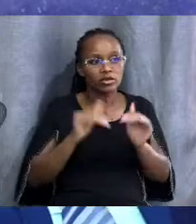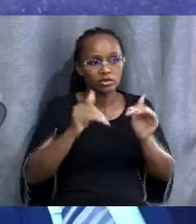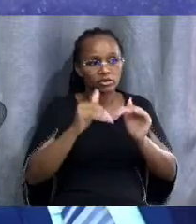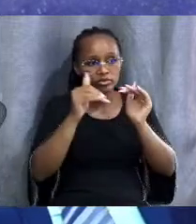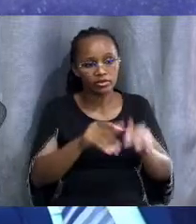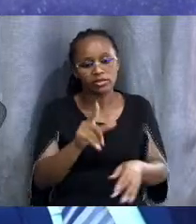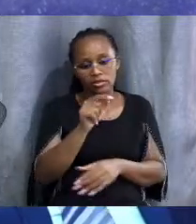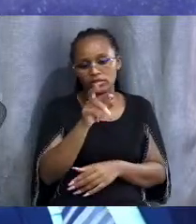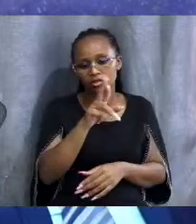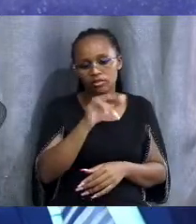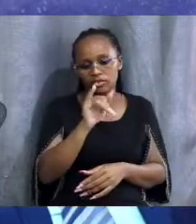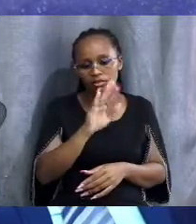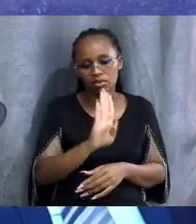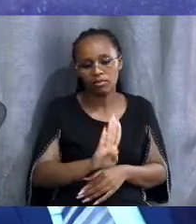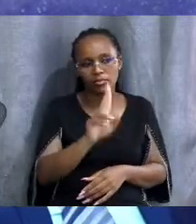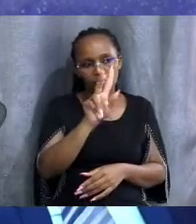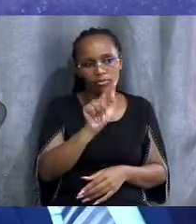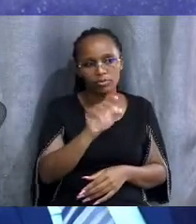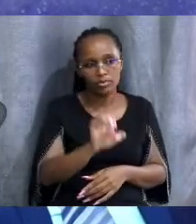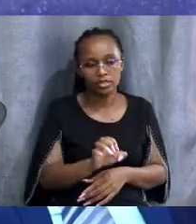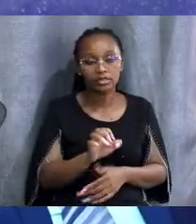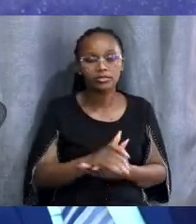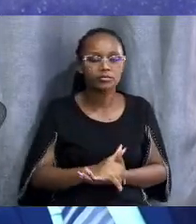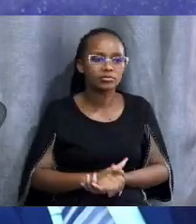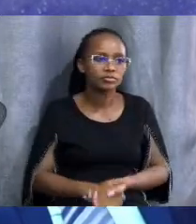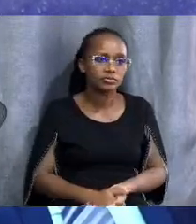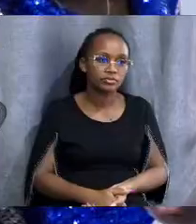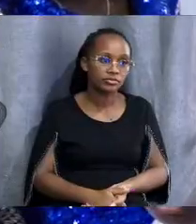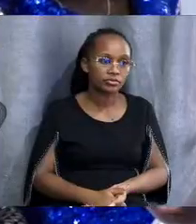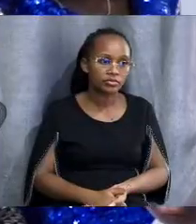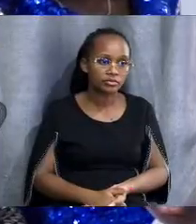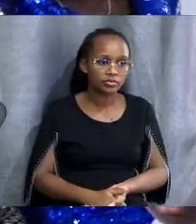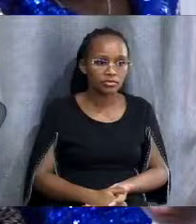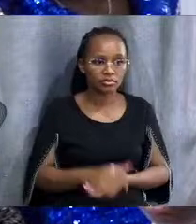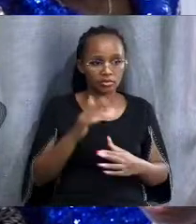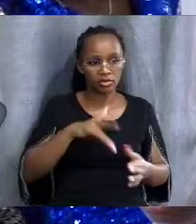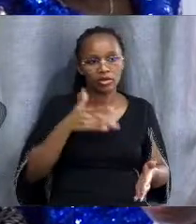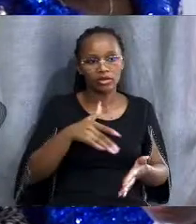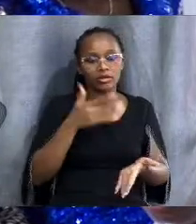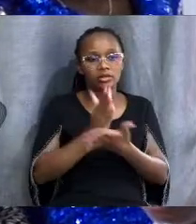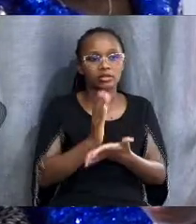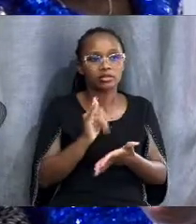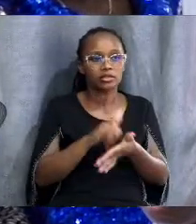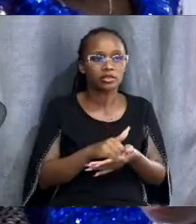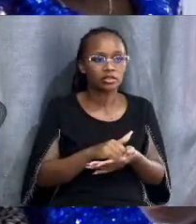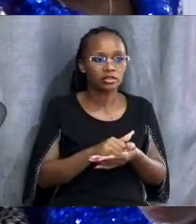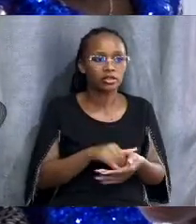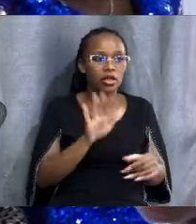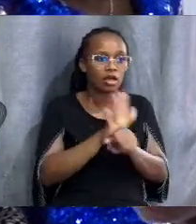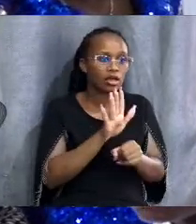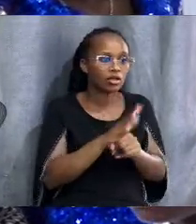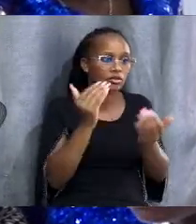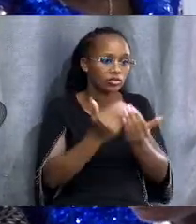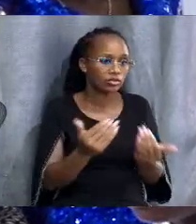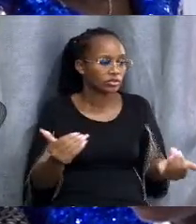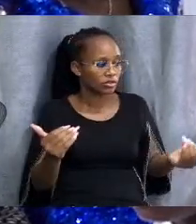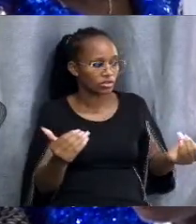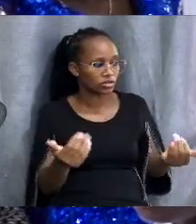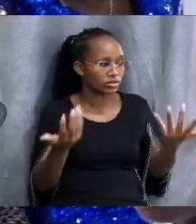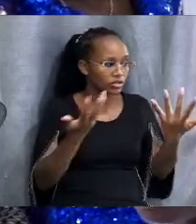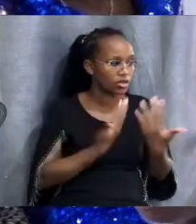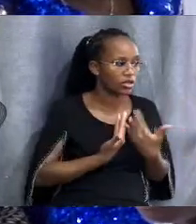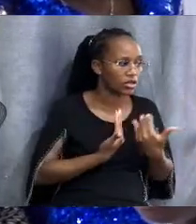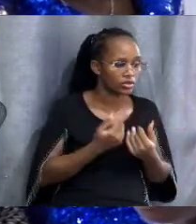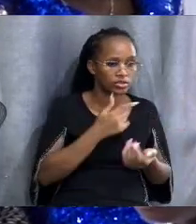the tribute and mostly the tribute. I could feel that most of those tributes